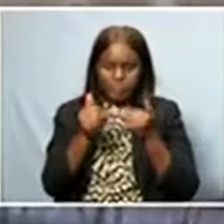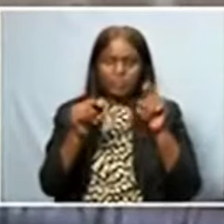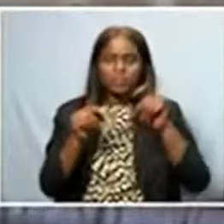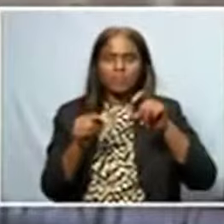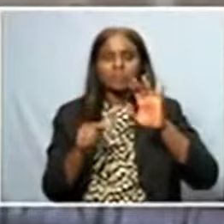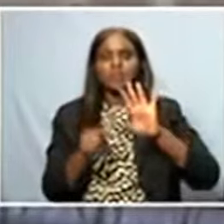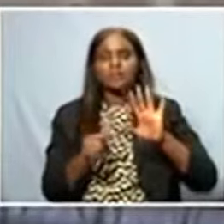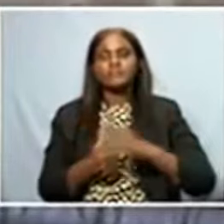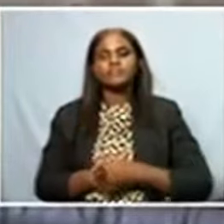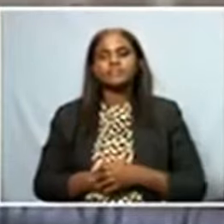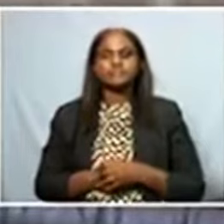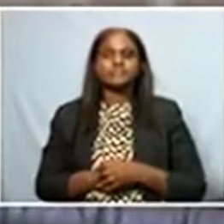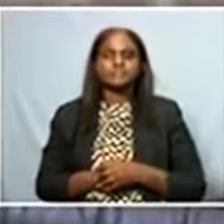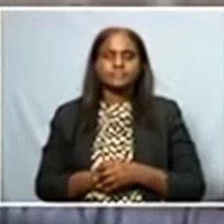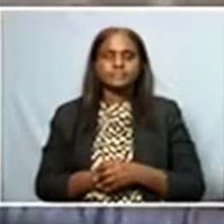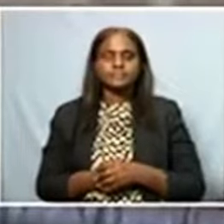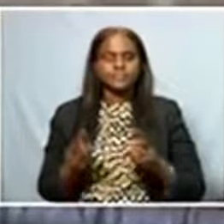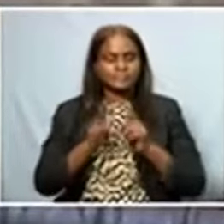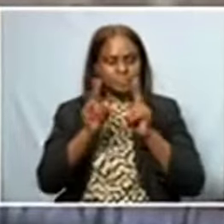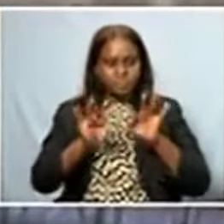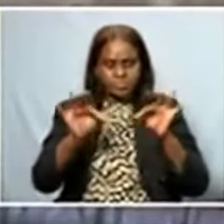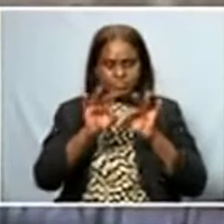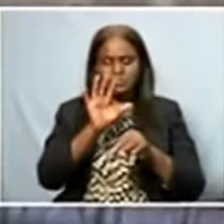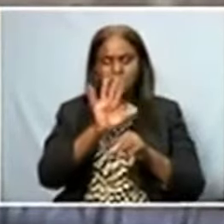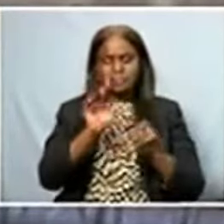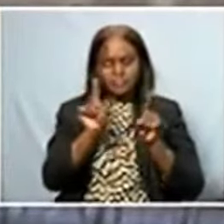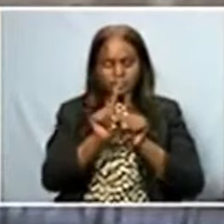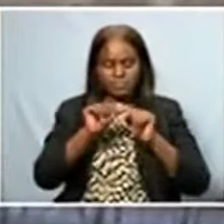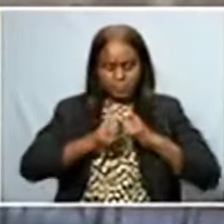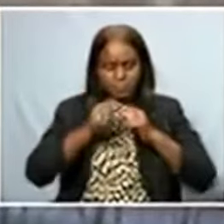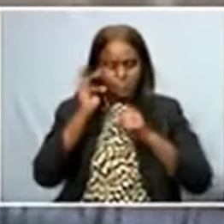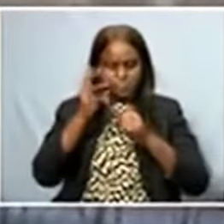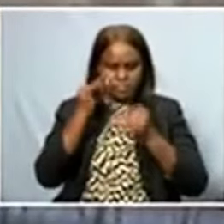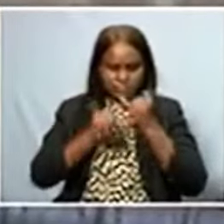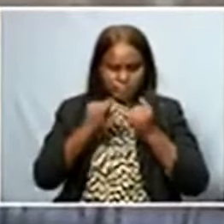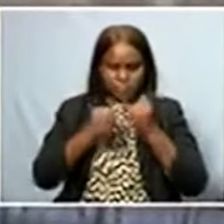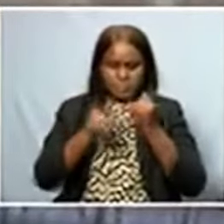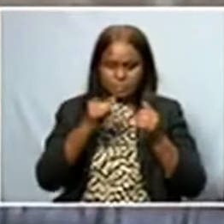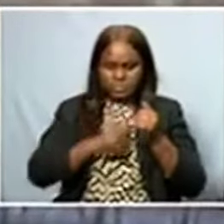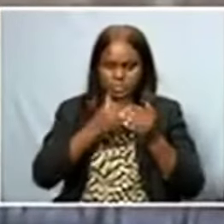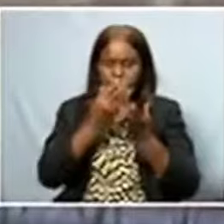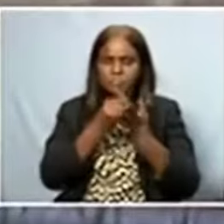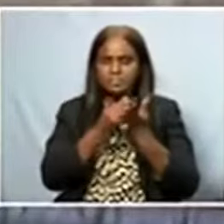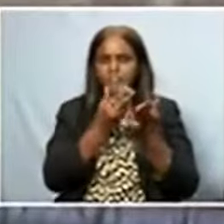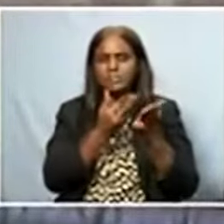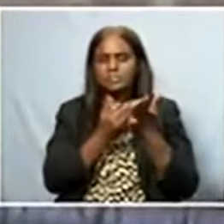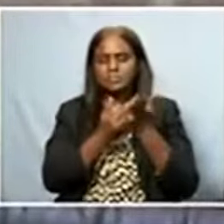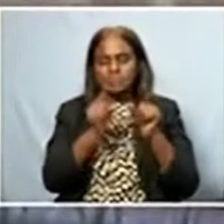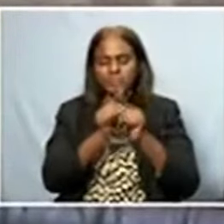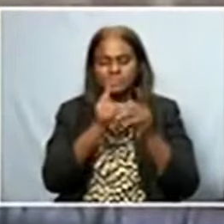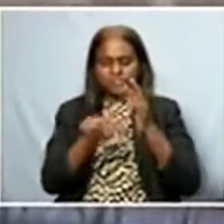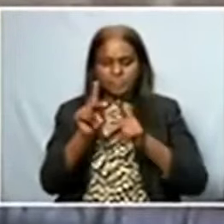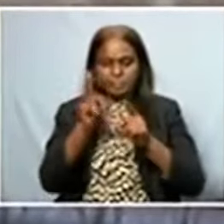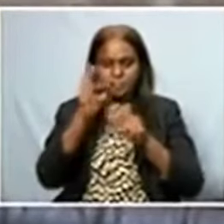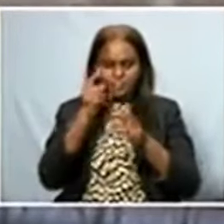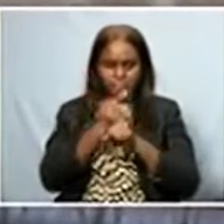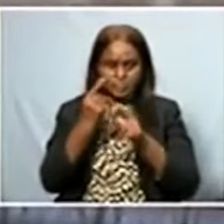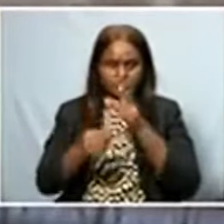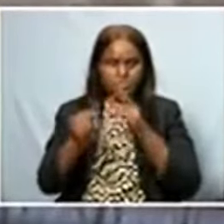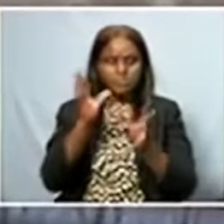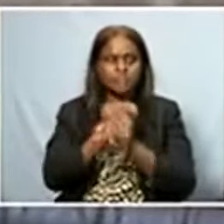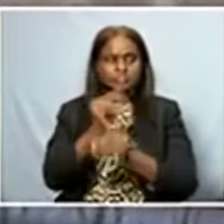needed. It's very important. Otherwise, we shall end up appropriating the money and people will just go and misuse